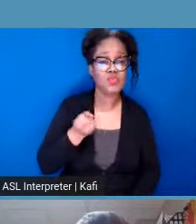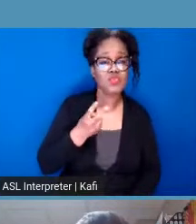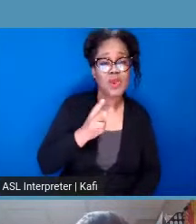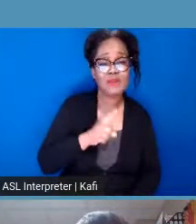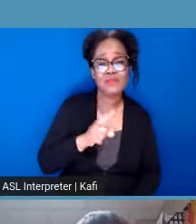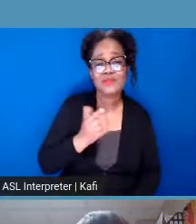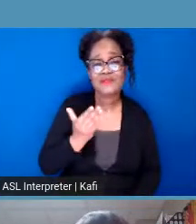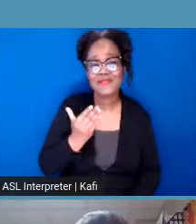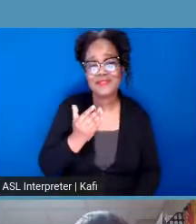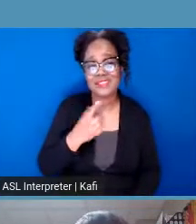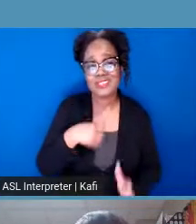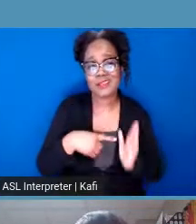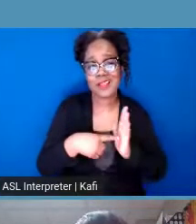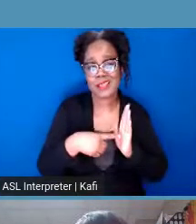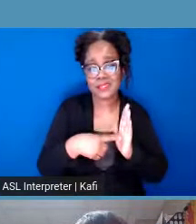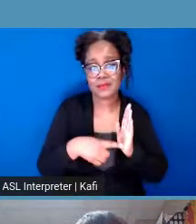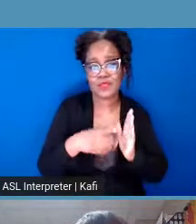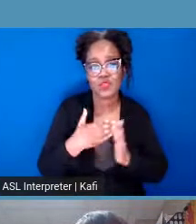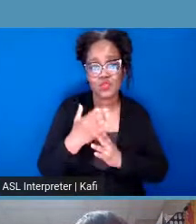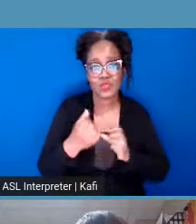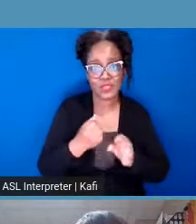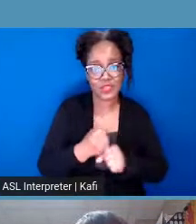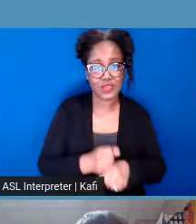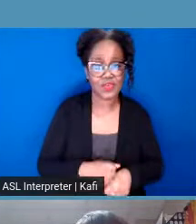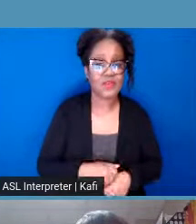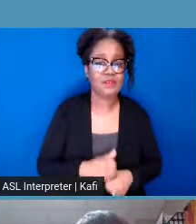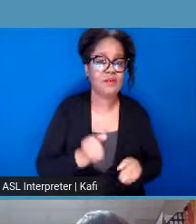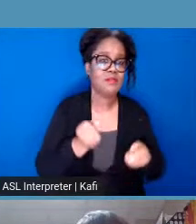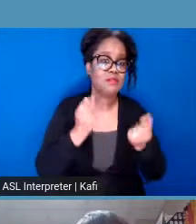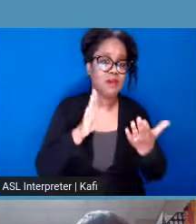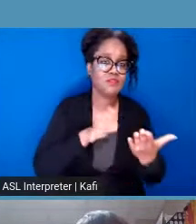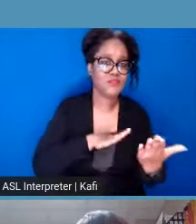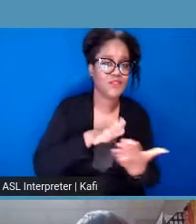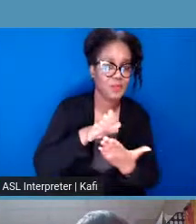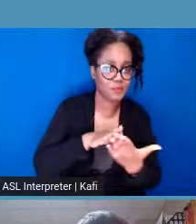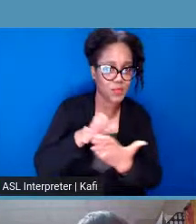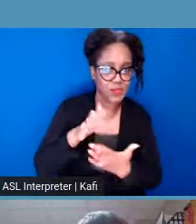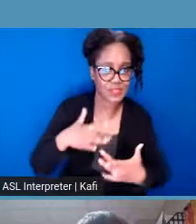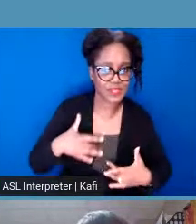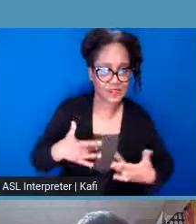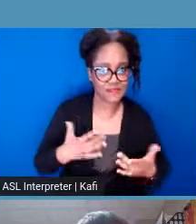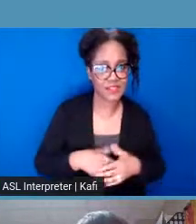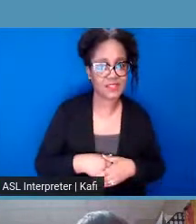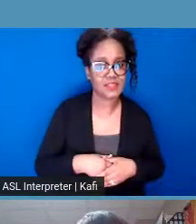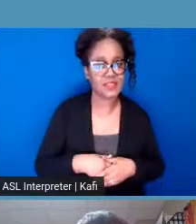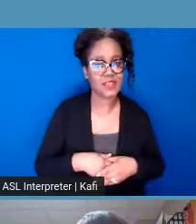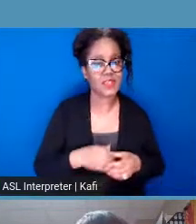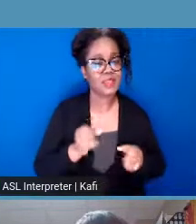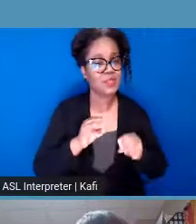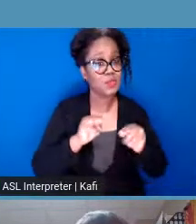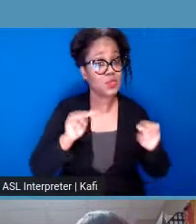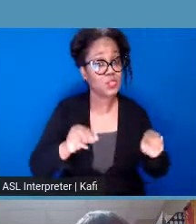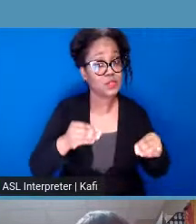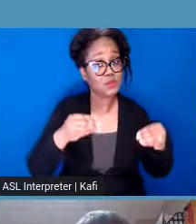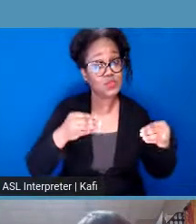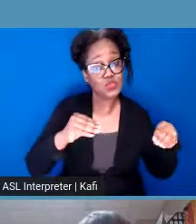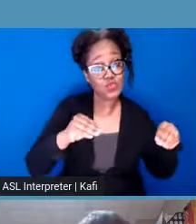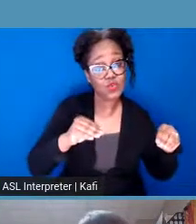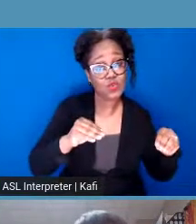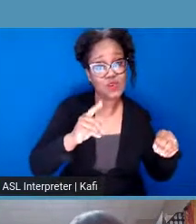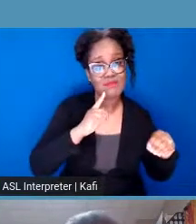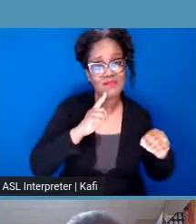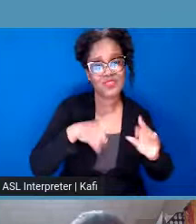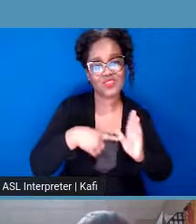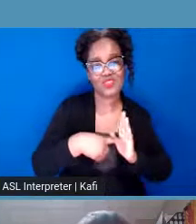events, and a museum store that's just wonderful and features original local and regional